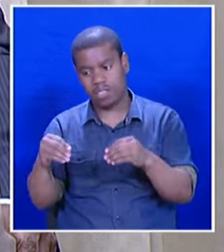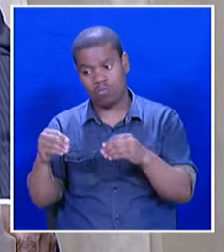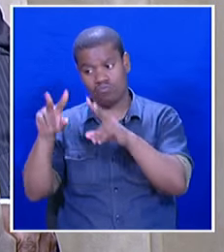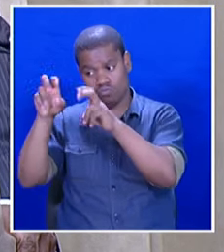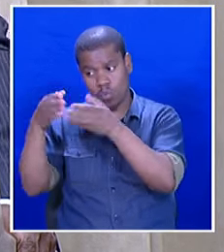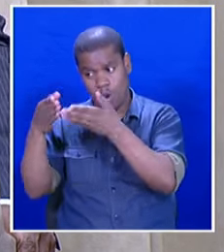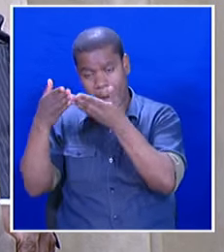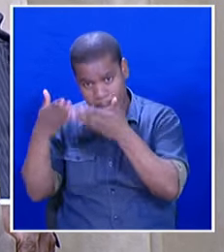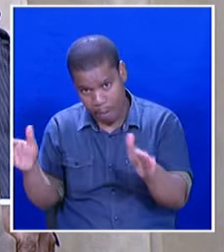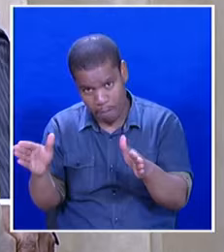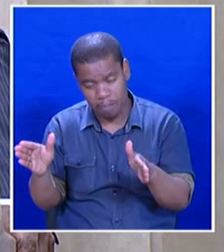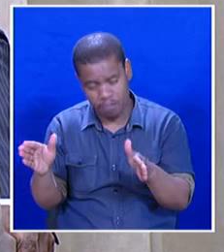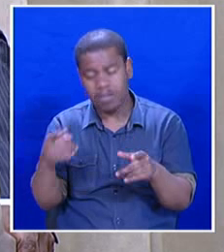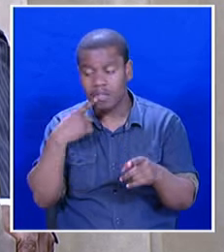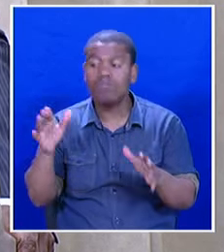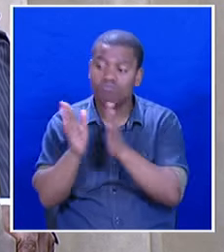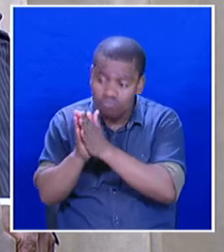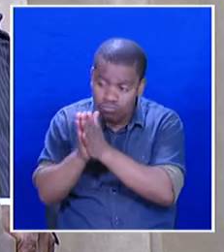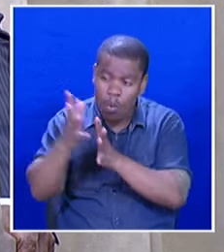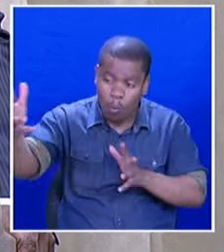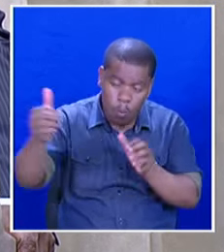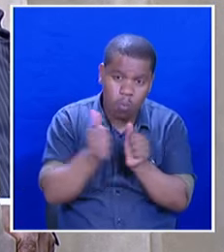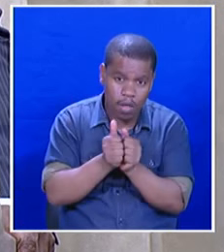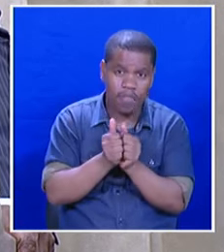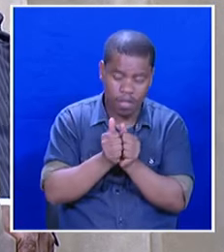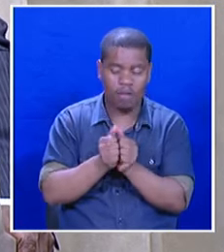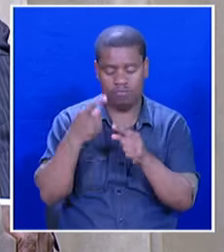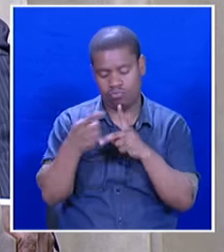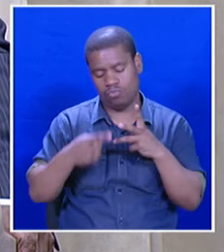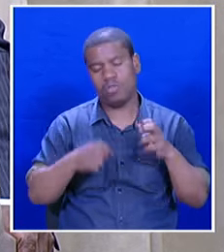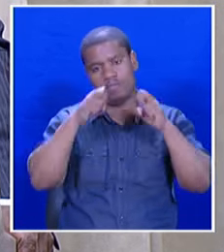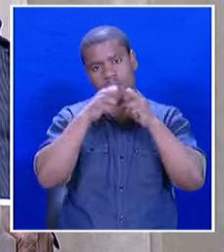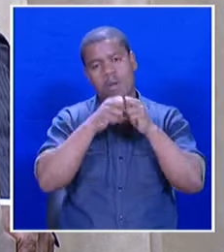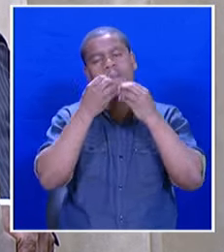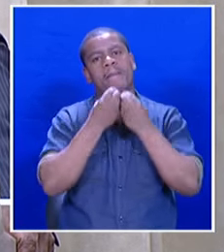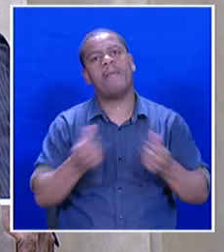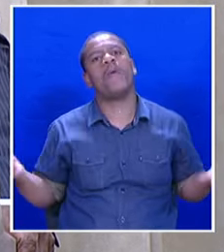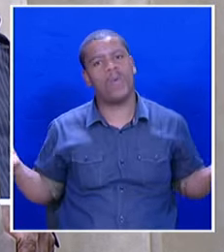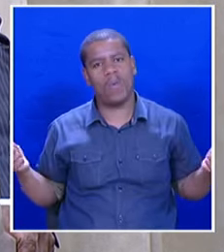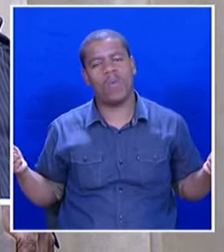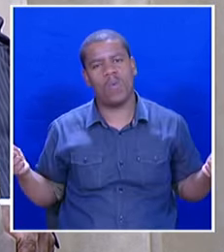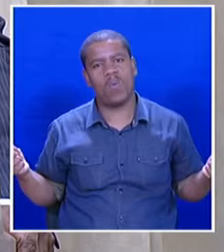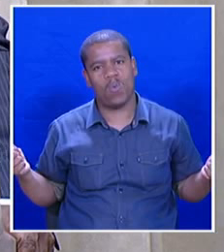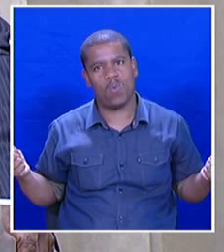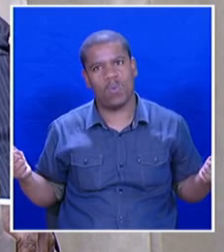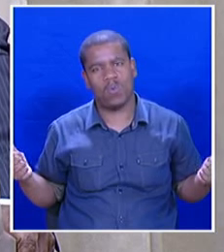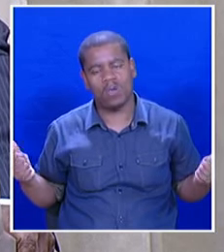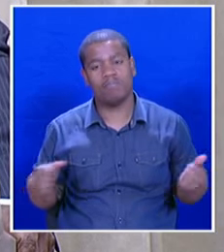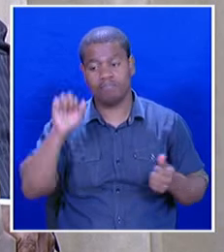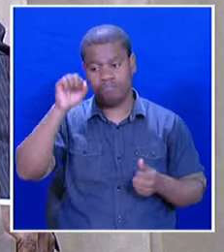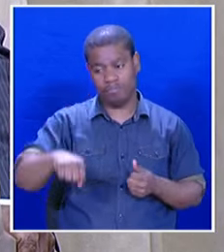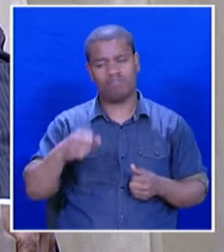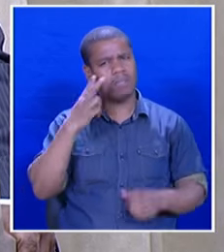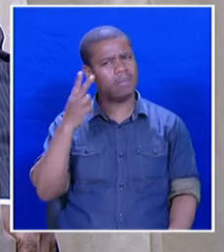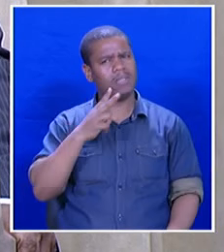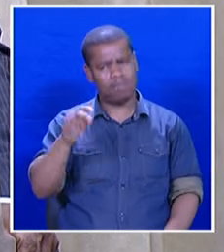to work with you to address the issues that confront Eskom right now should be seen in serious light.